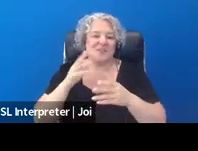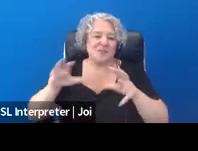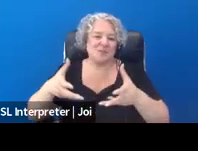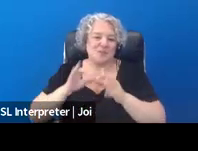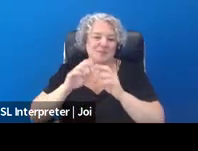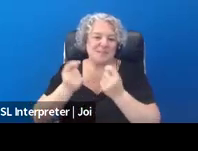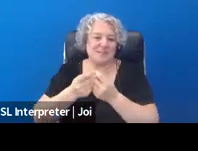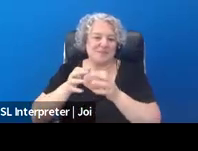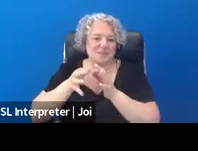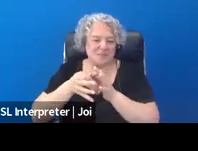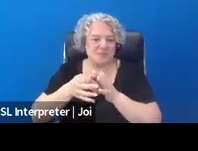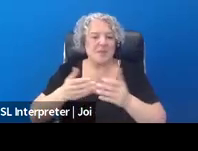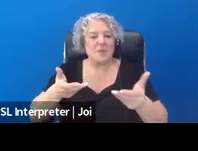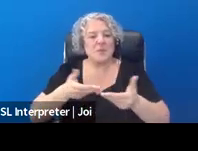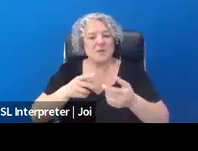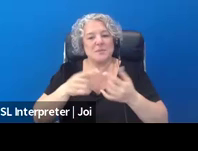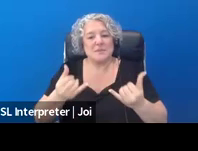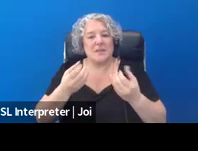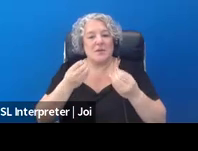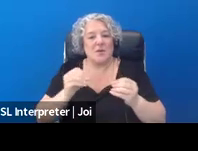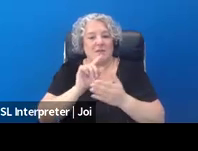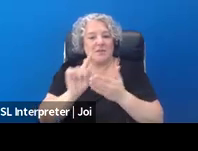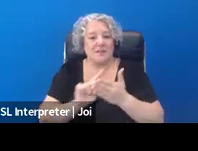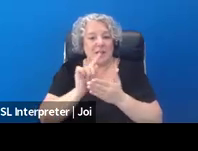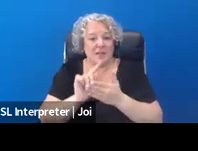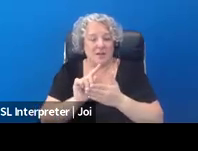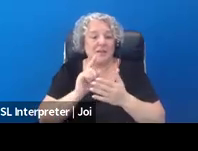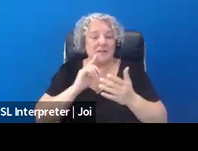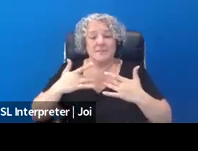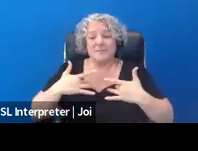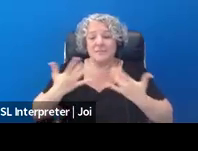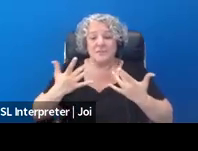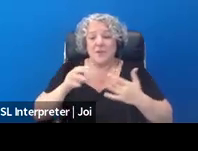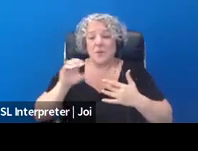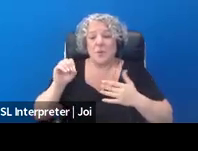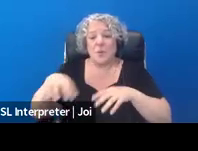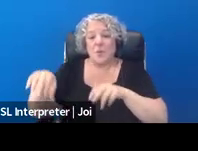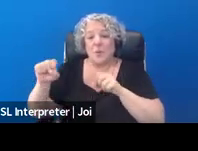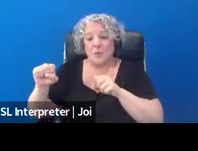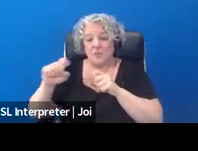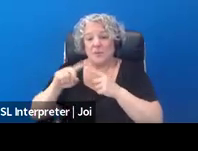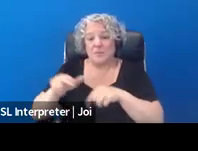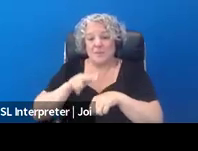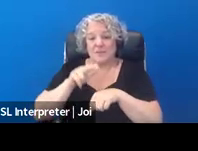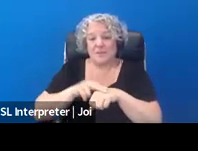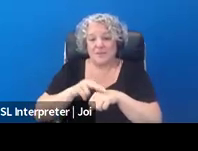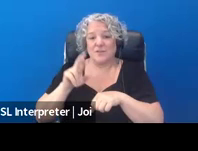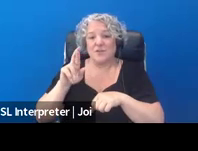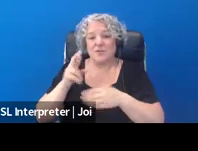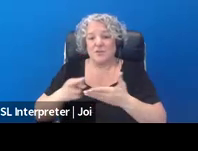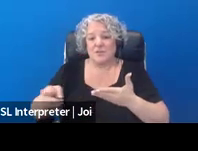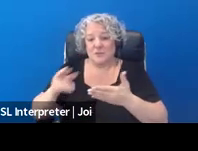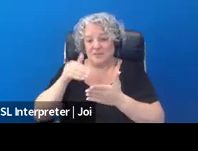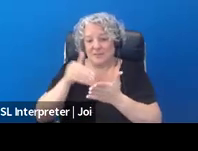team. Welcome to today's office hours, which is an event co-hosted by the National Resource Center